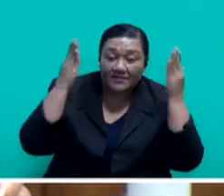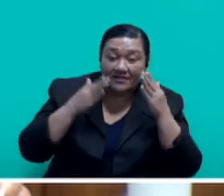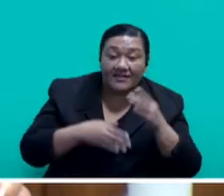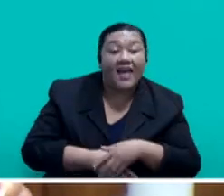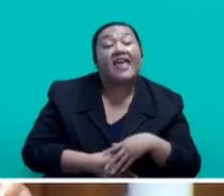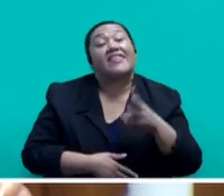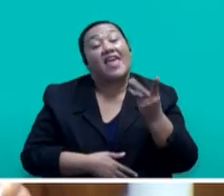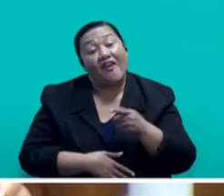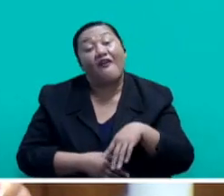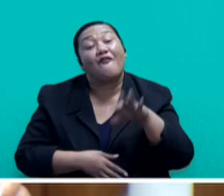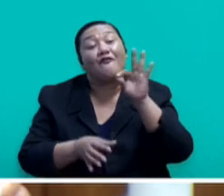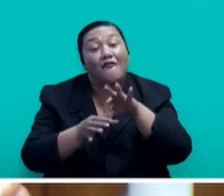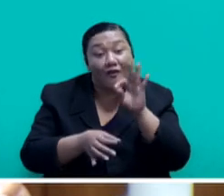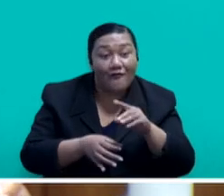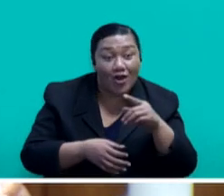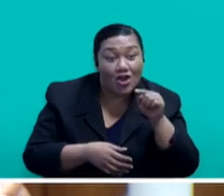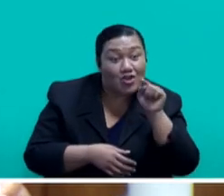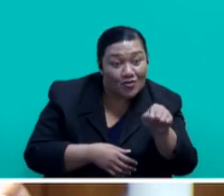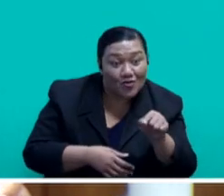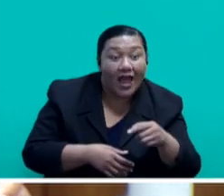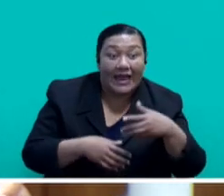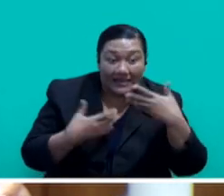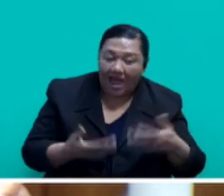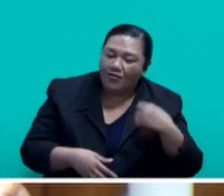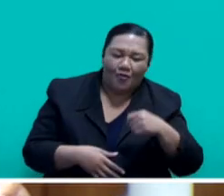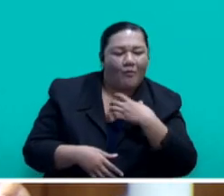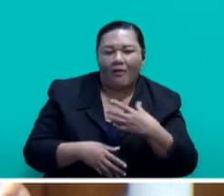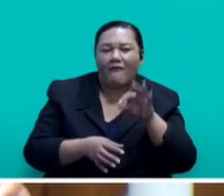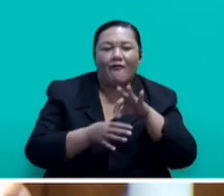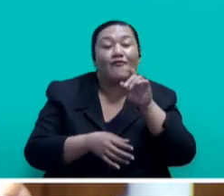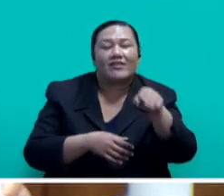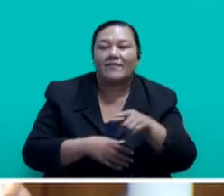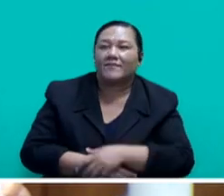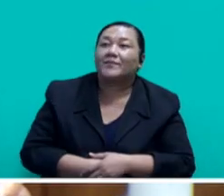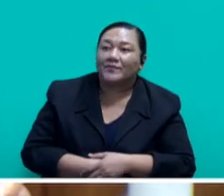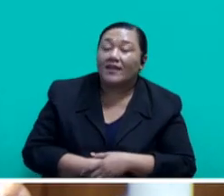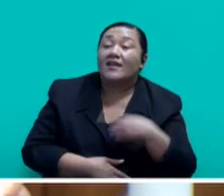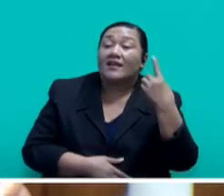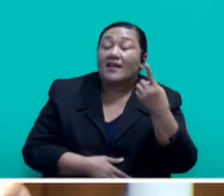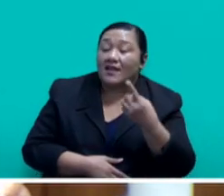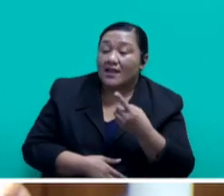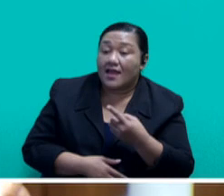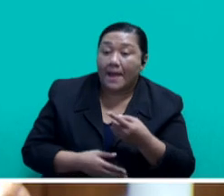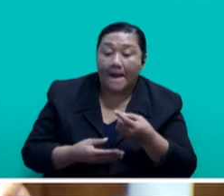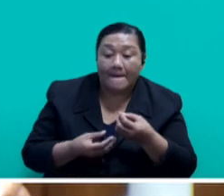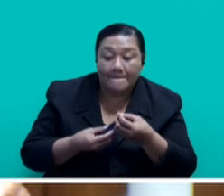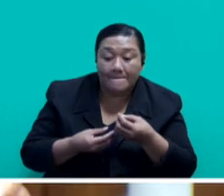sir, as highlighted by the Honorable Prime Minister in his address to the nation, and I